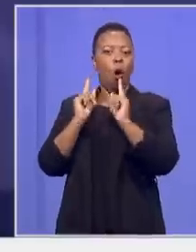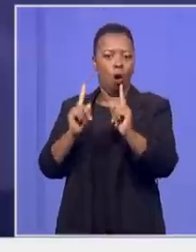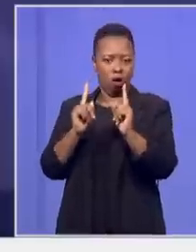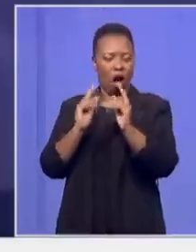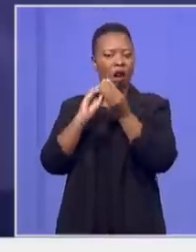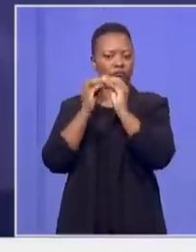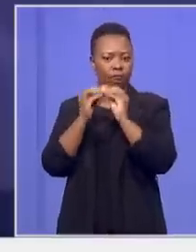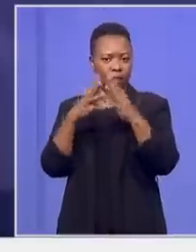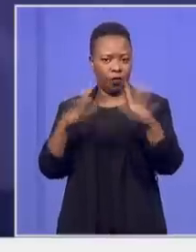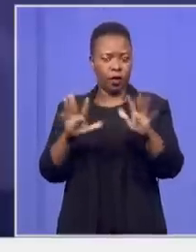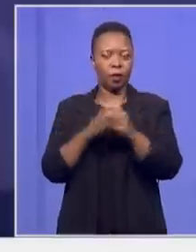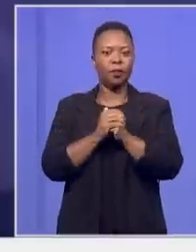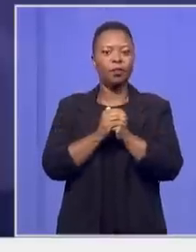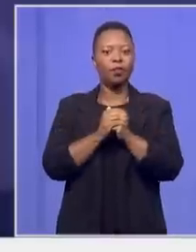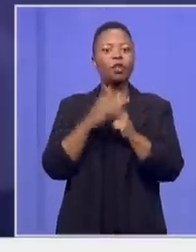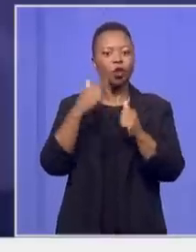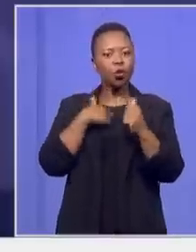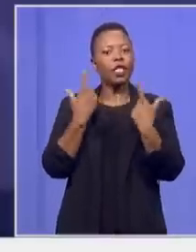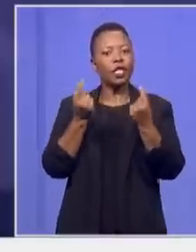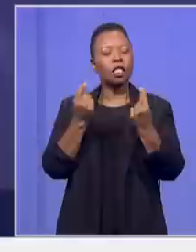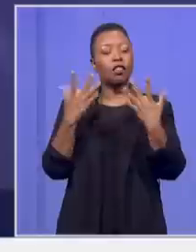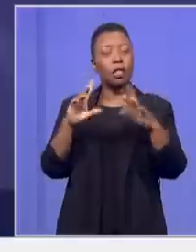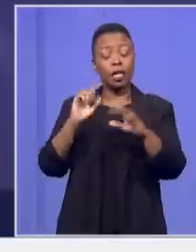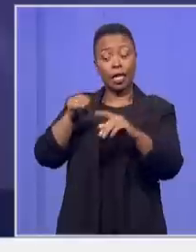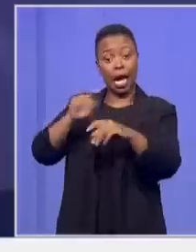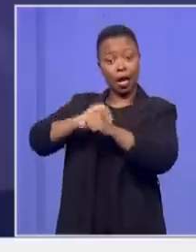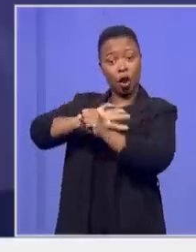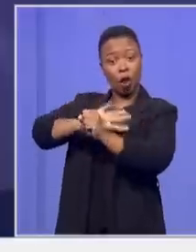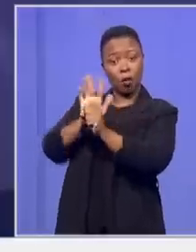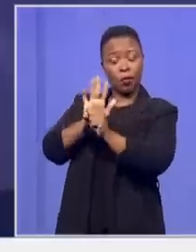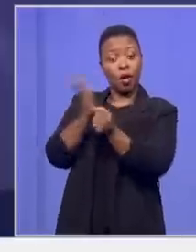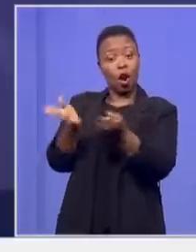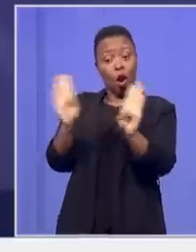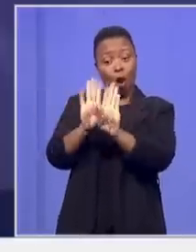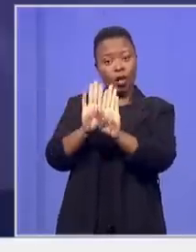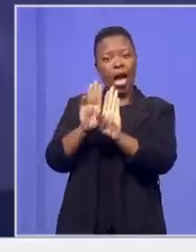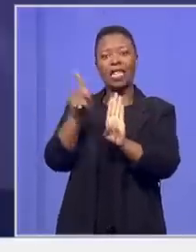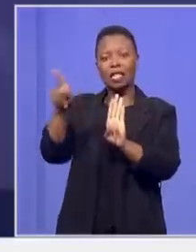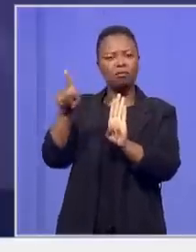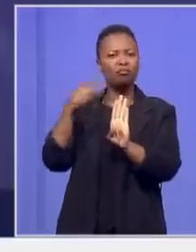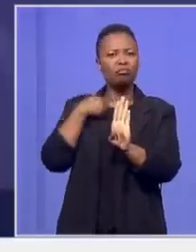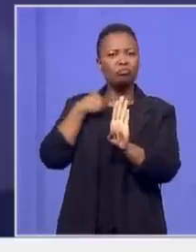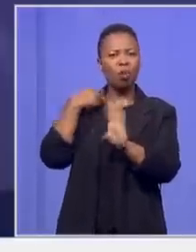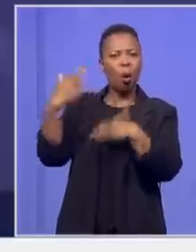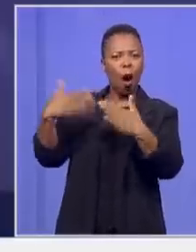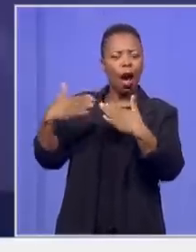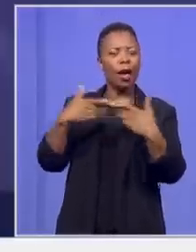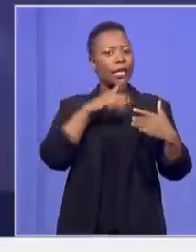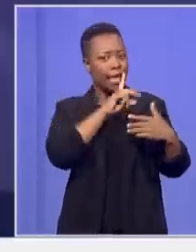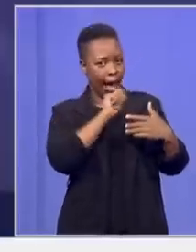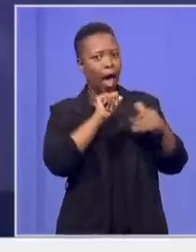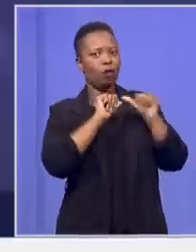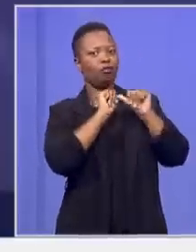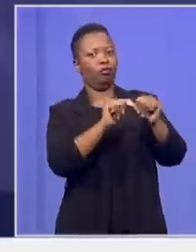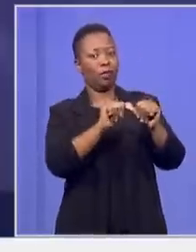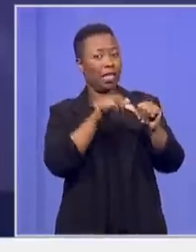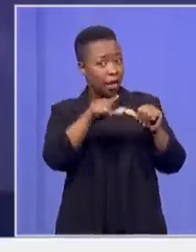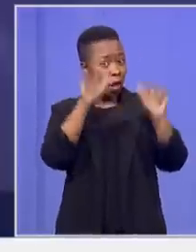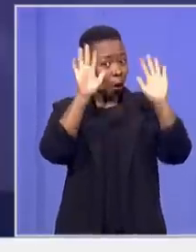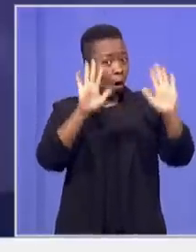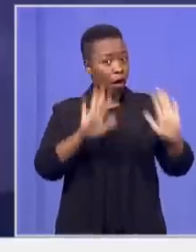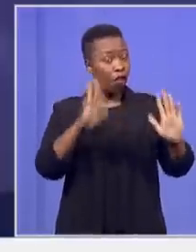so throughout a pandemic lockdown when other parties could barely operate. Wasn't that an amazing achievement, colleagues?